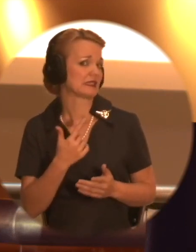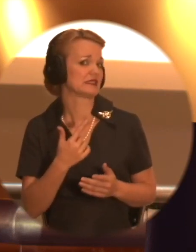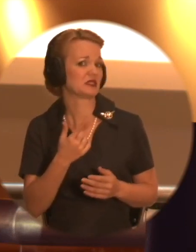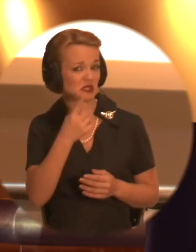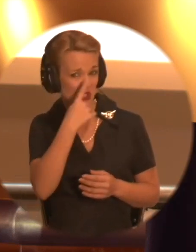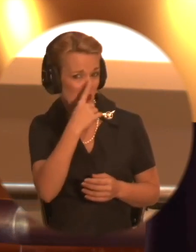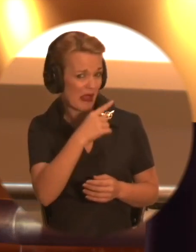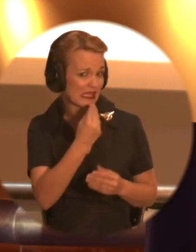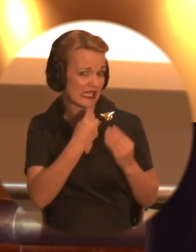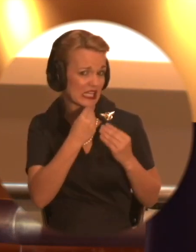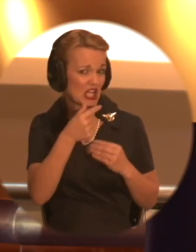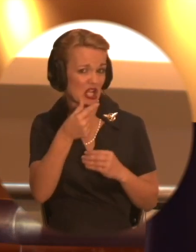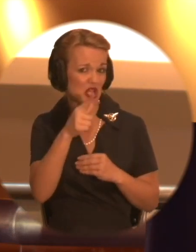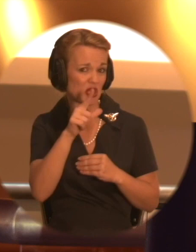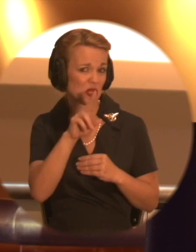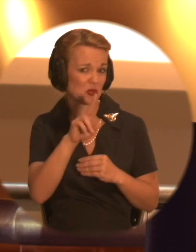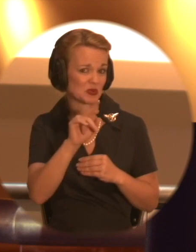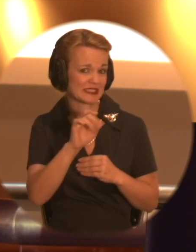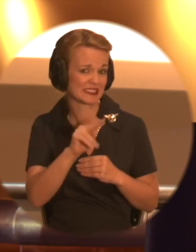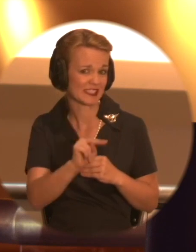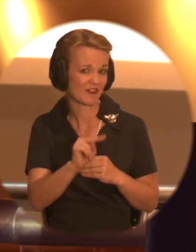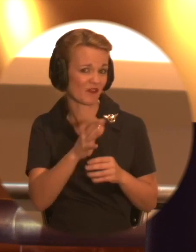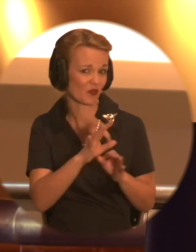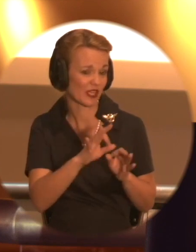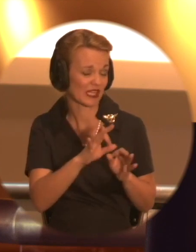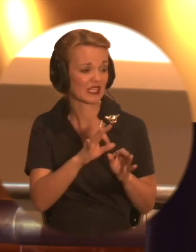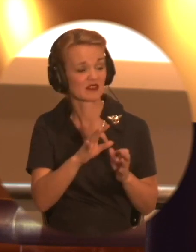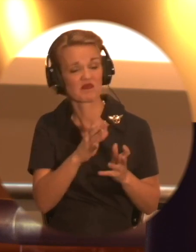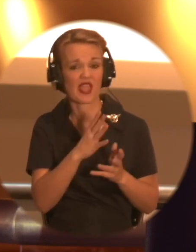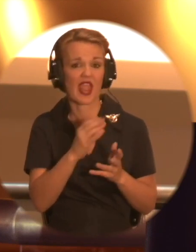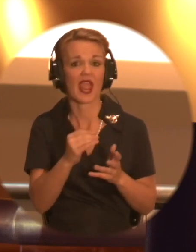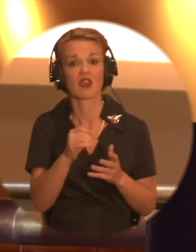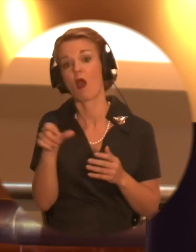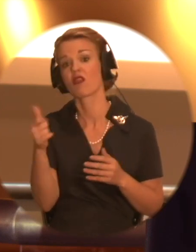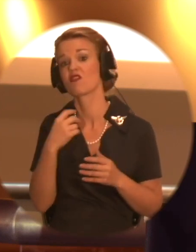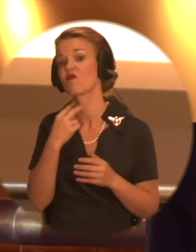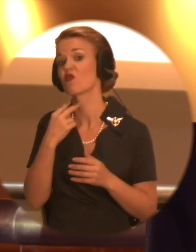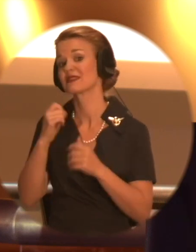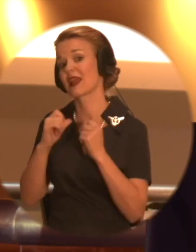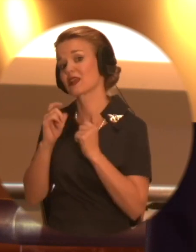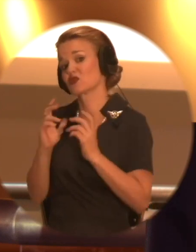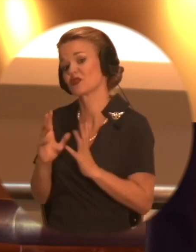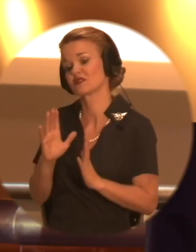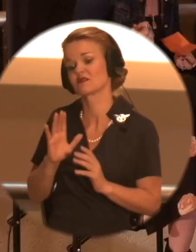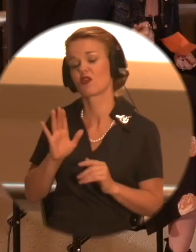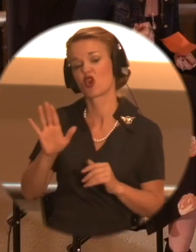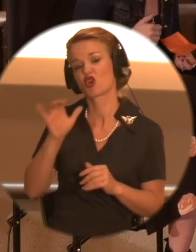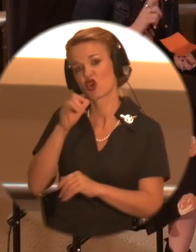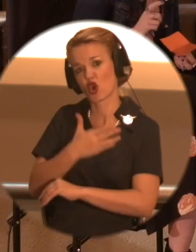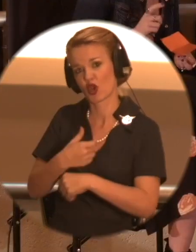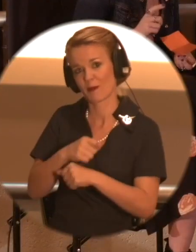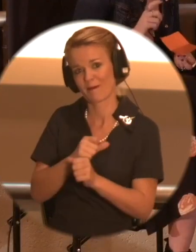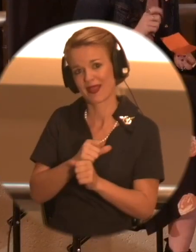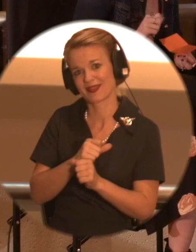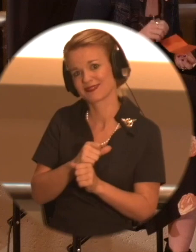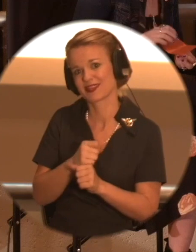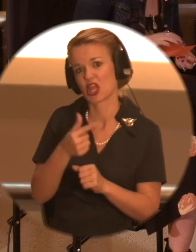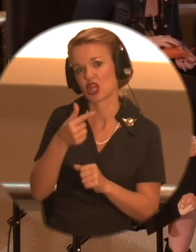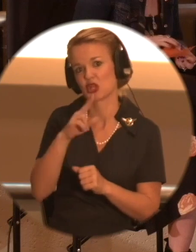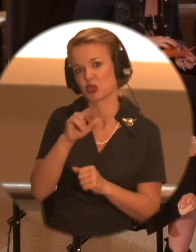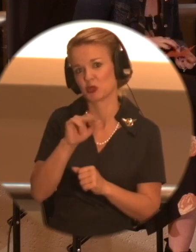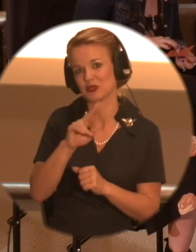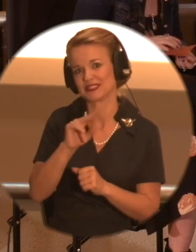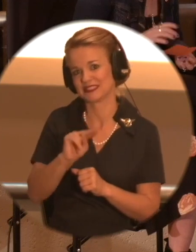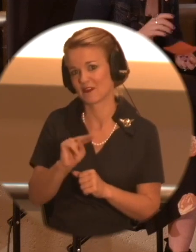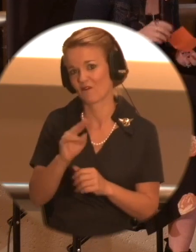bakery, another voice actor, her daughter makes cupcakes. Oh, yeah. That my husband is a very strict judge, and he even said he can't tell they're